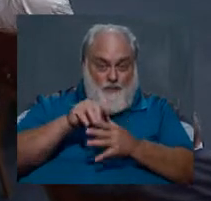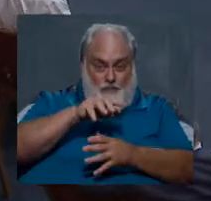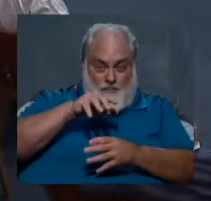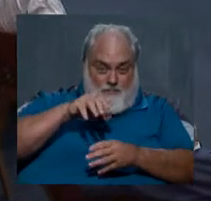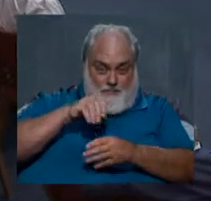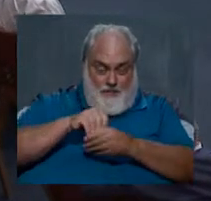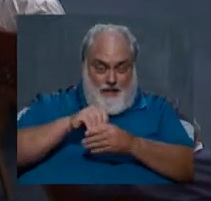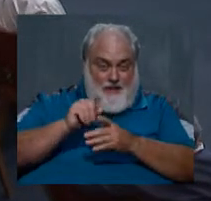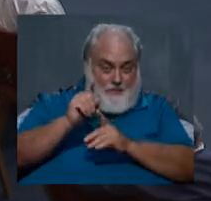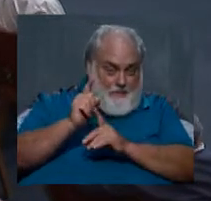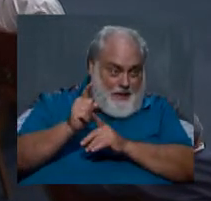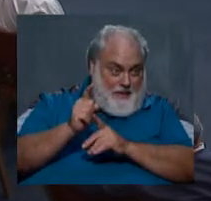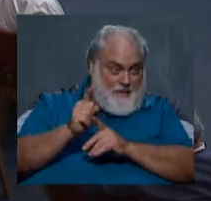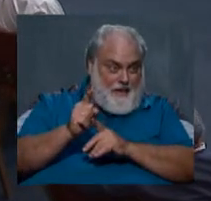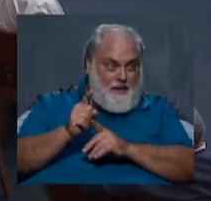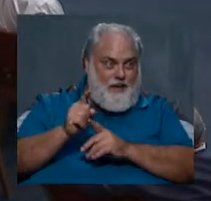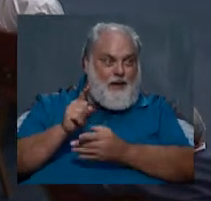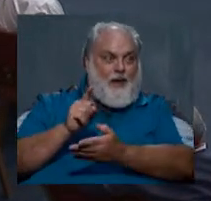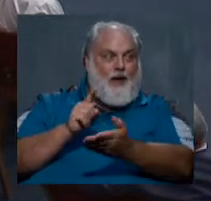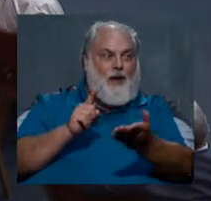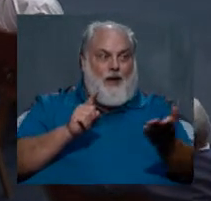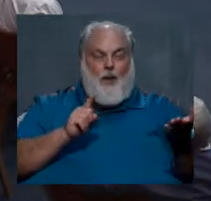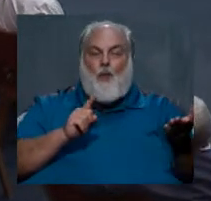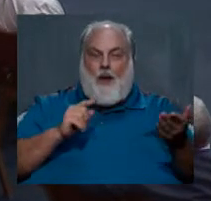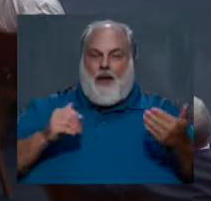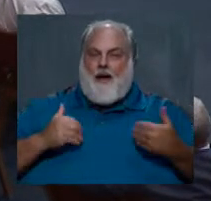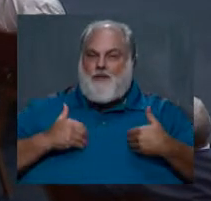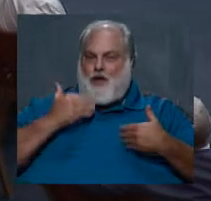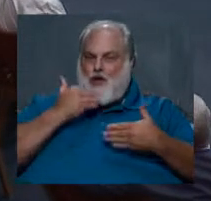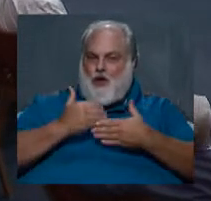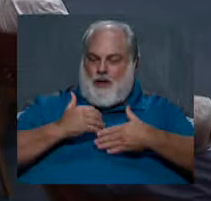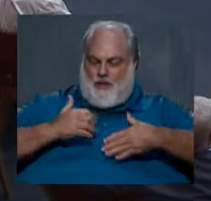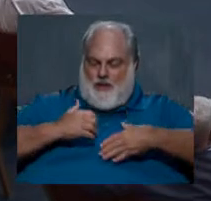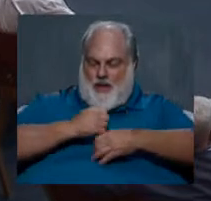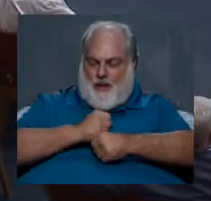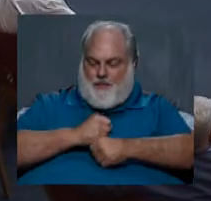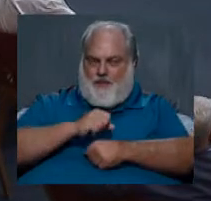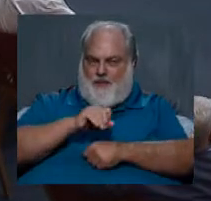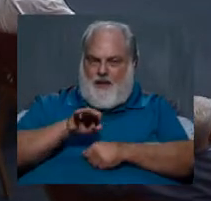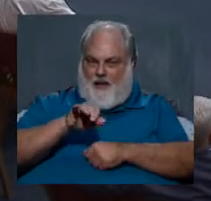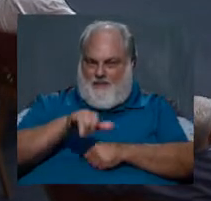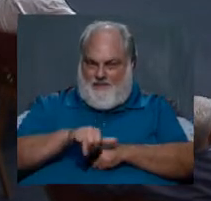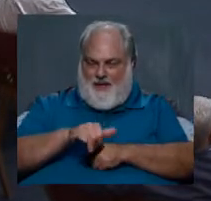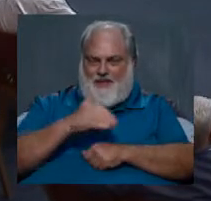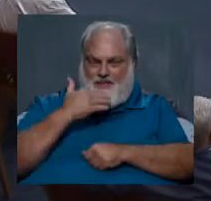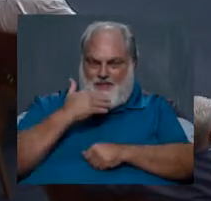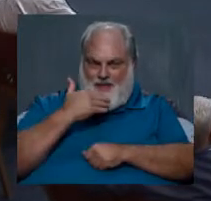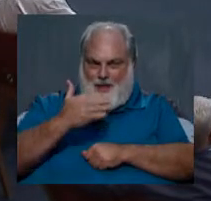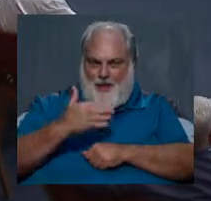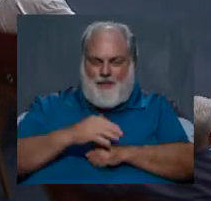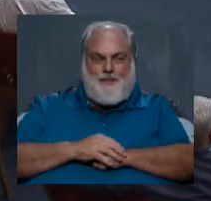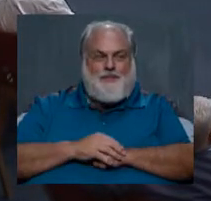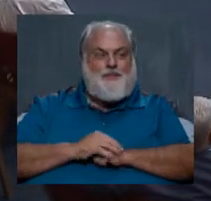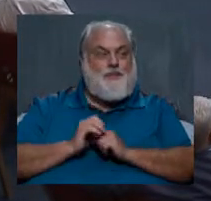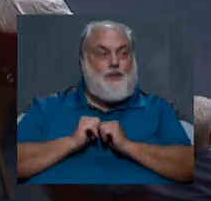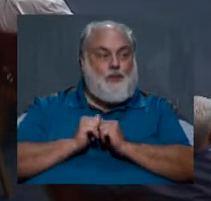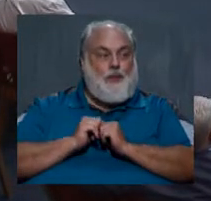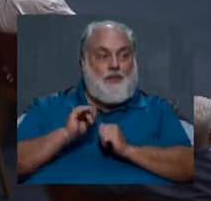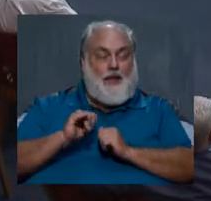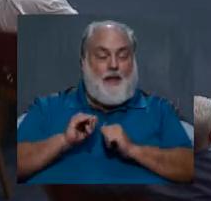incorporated into the minute record. I think we got a good synopsis of it from Mr. Daters. Thank you. So with that, I'll go